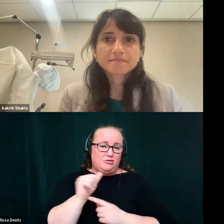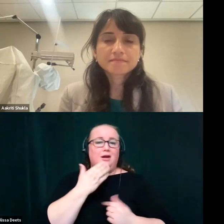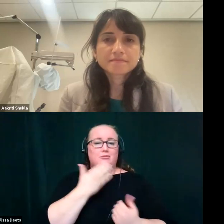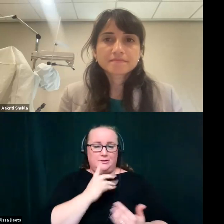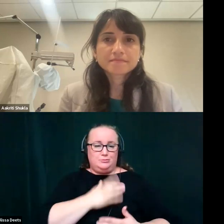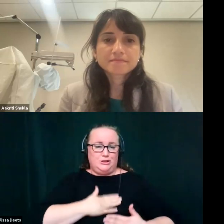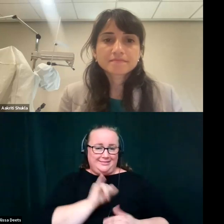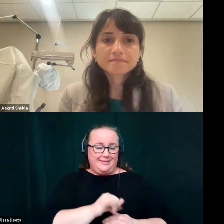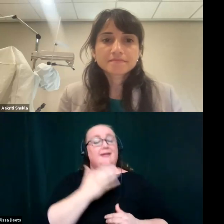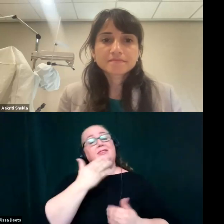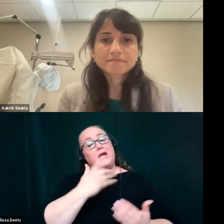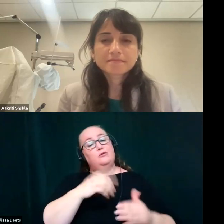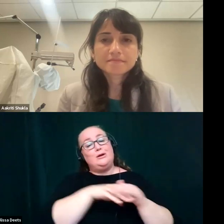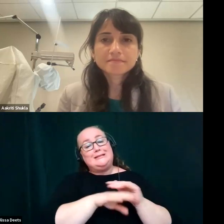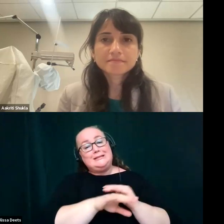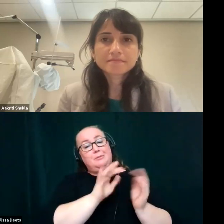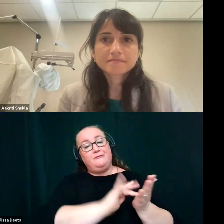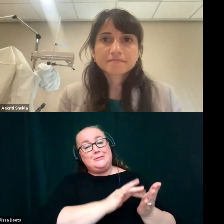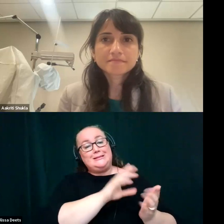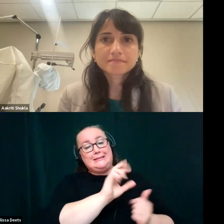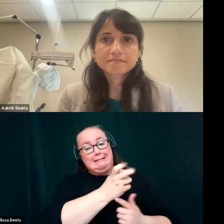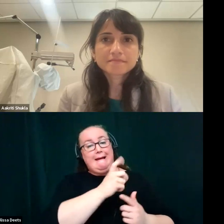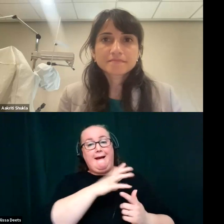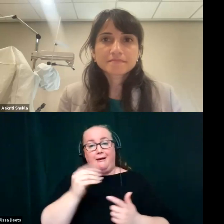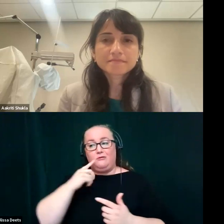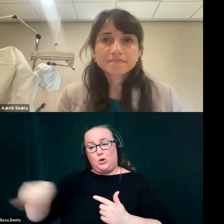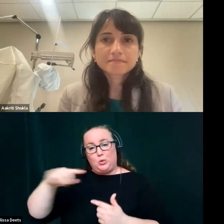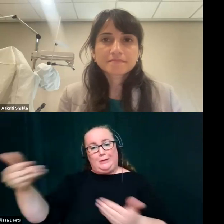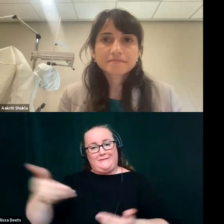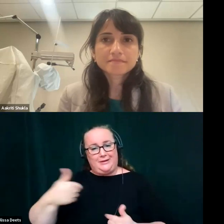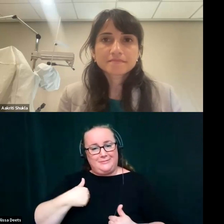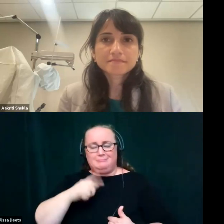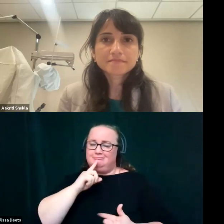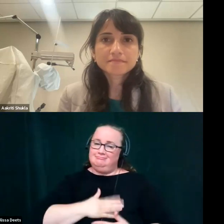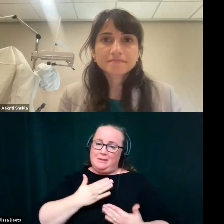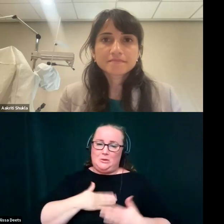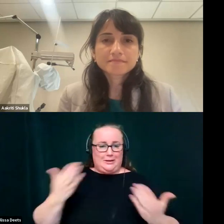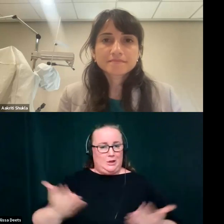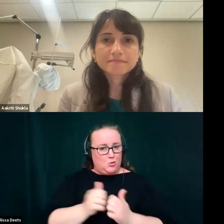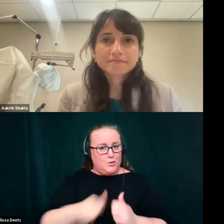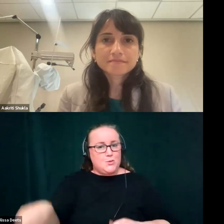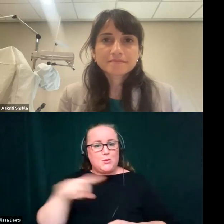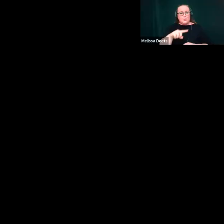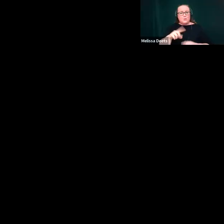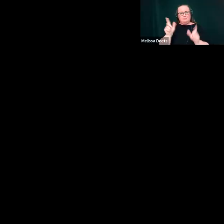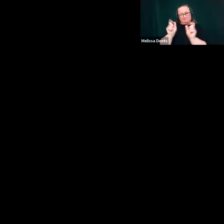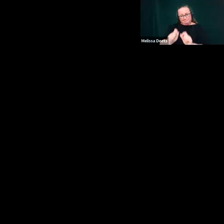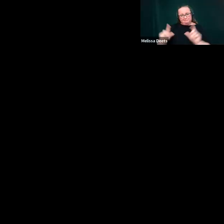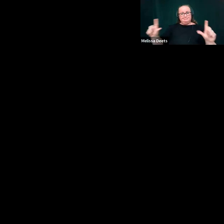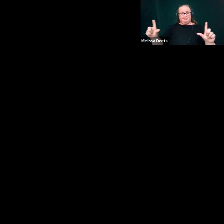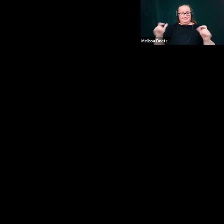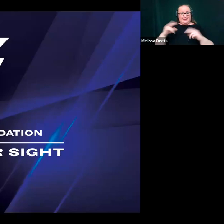Accessible Pharmacy, to Andy, and to Alexander for inviting me. I'm delighted to be here with all of you. Let me share my